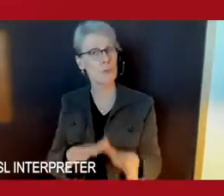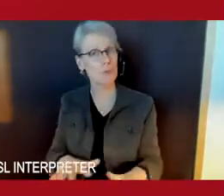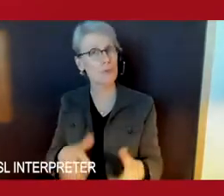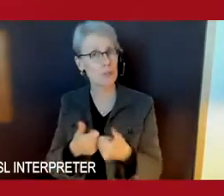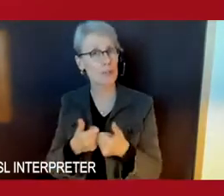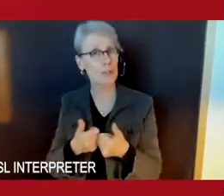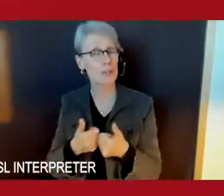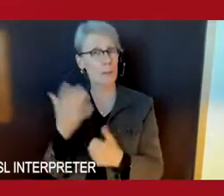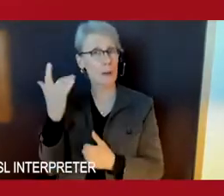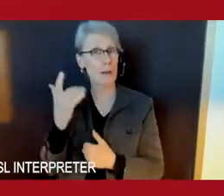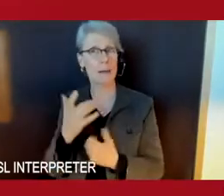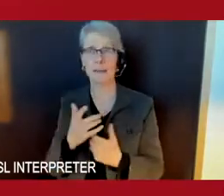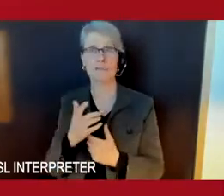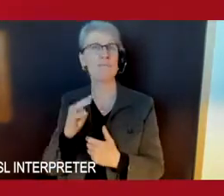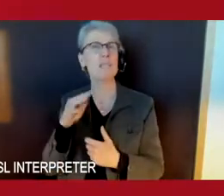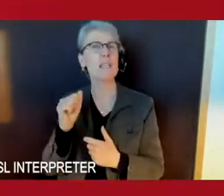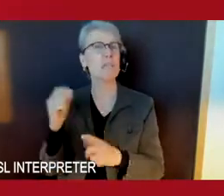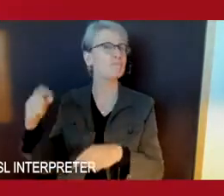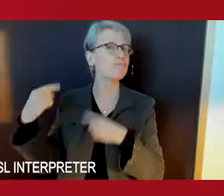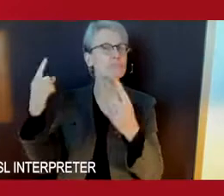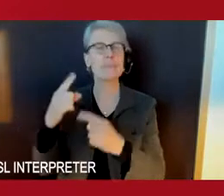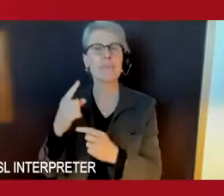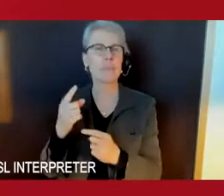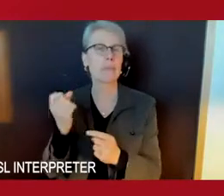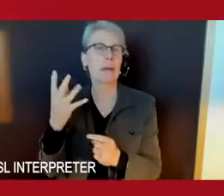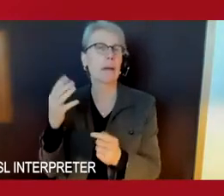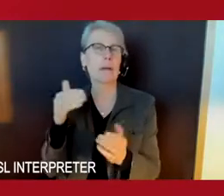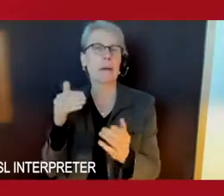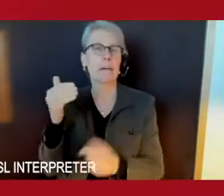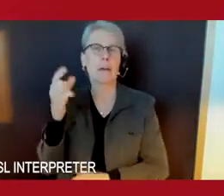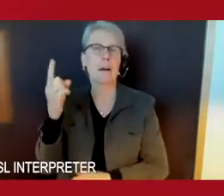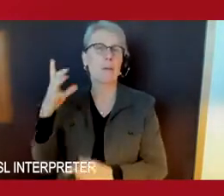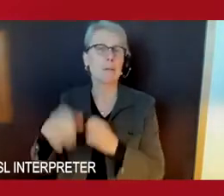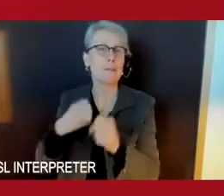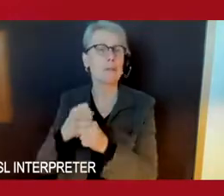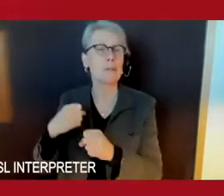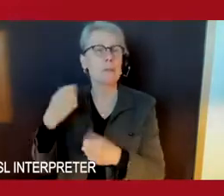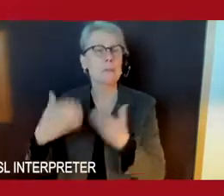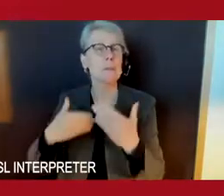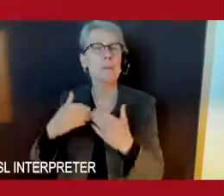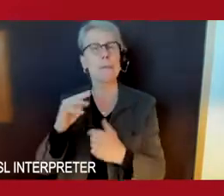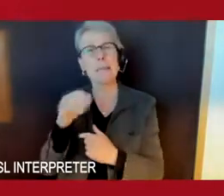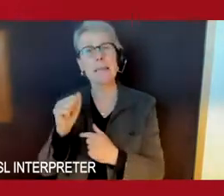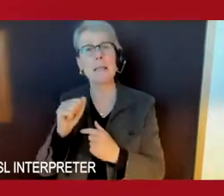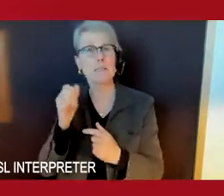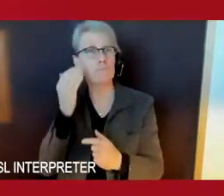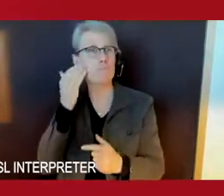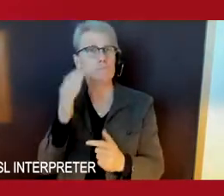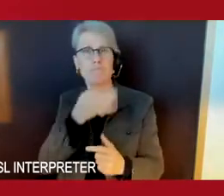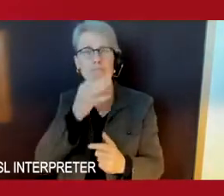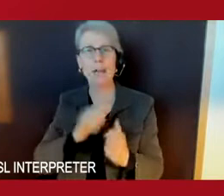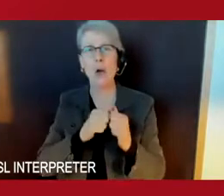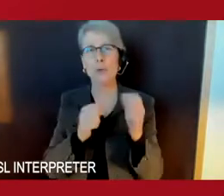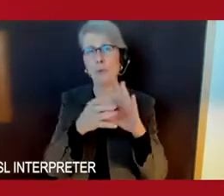This is a challenge because if media throughout human history has really been seen as developing the mechanism